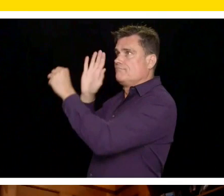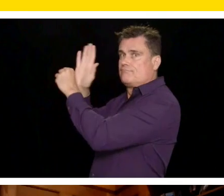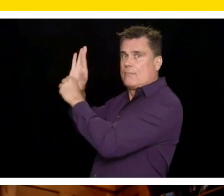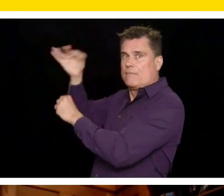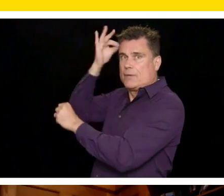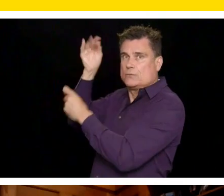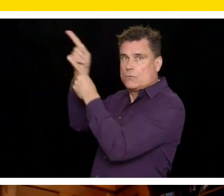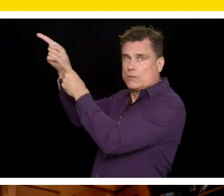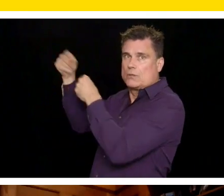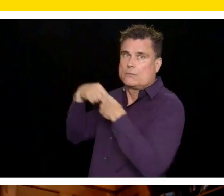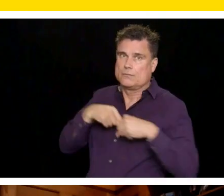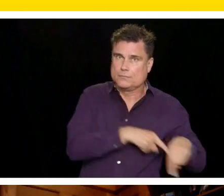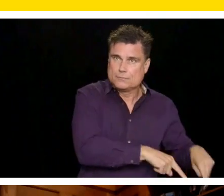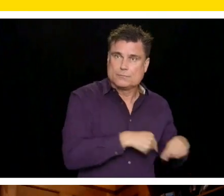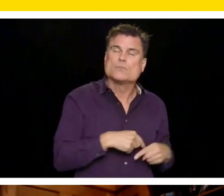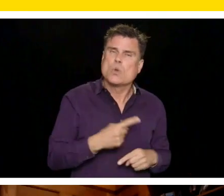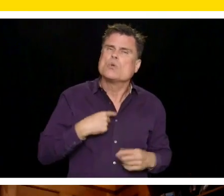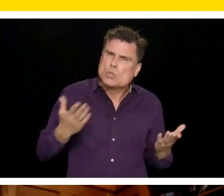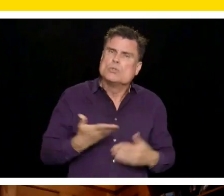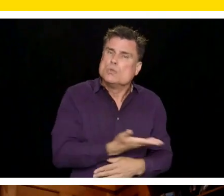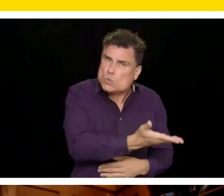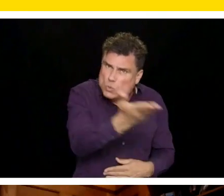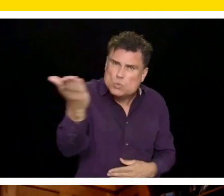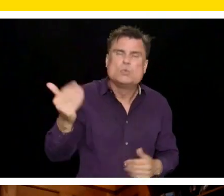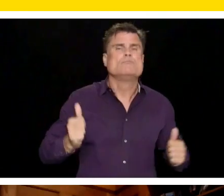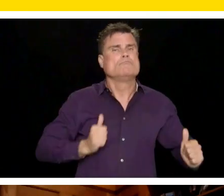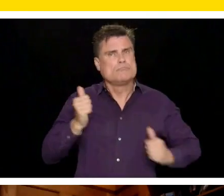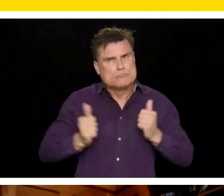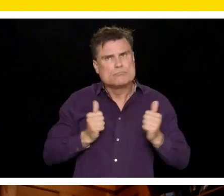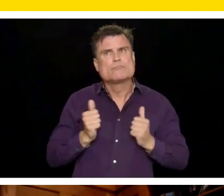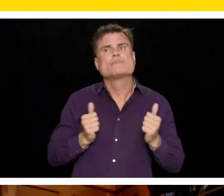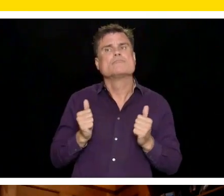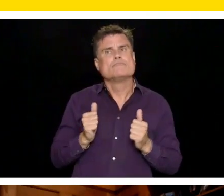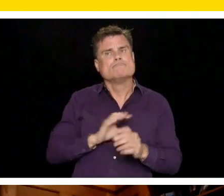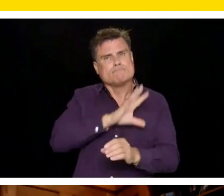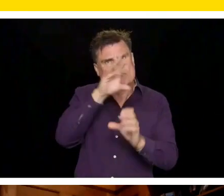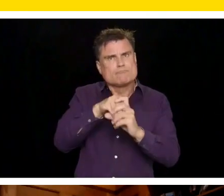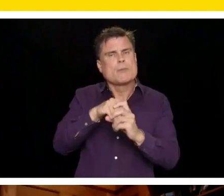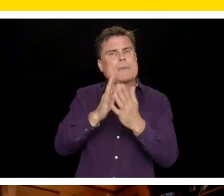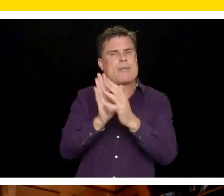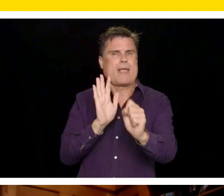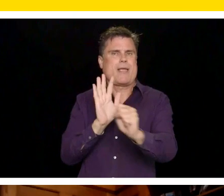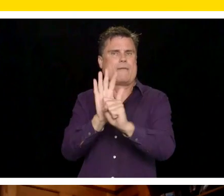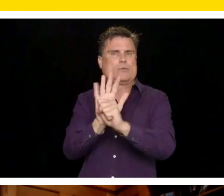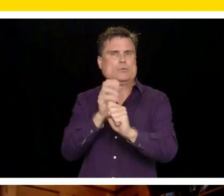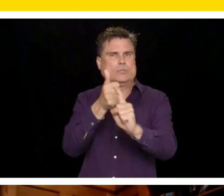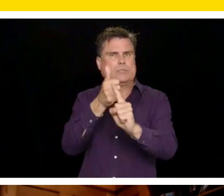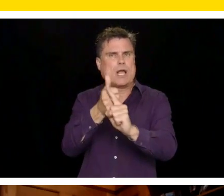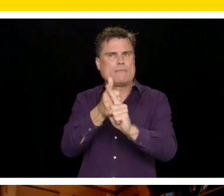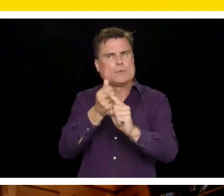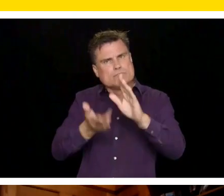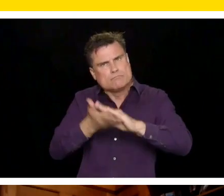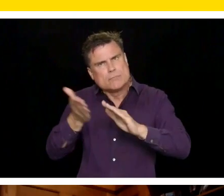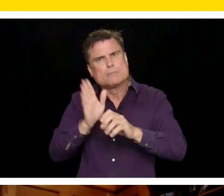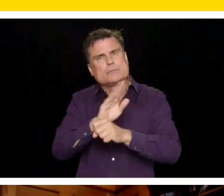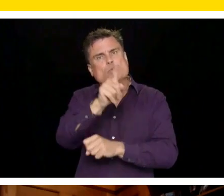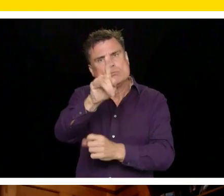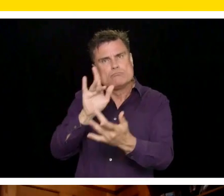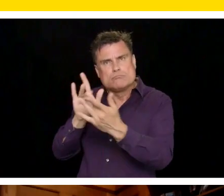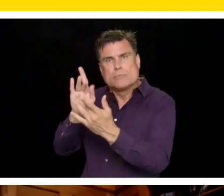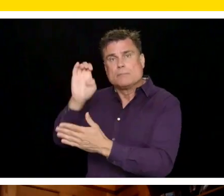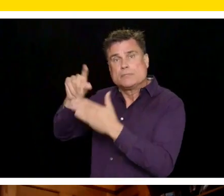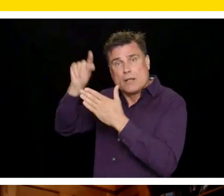in this. But be assured that we're working on your behalf as well. But do take advantage of the loans that are available and the tax deferrals that are in